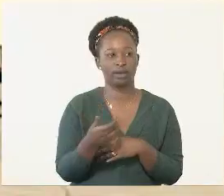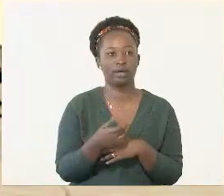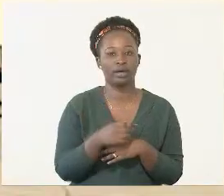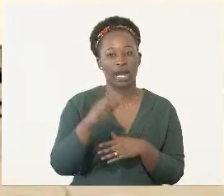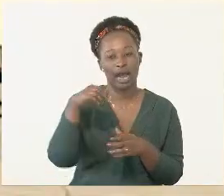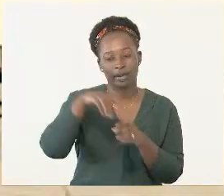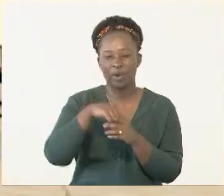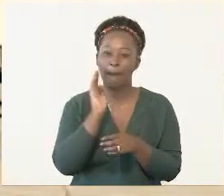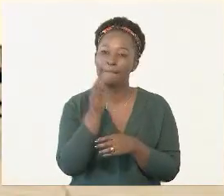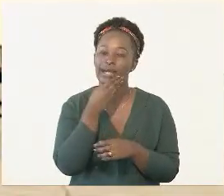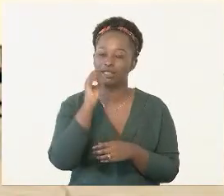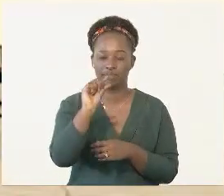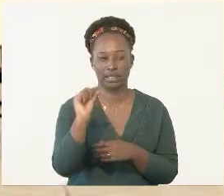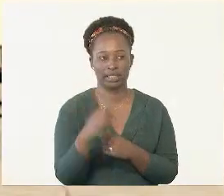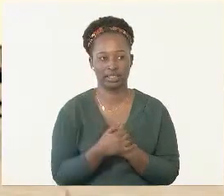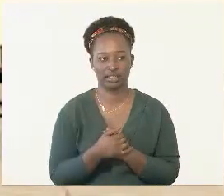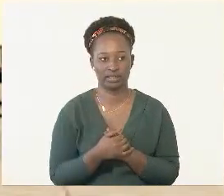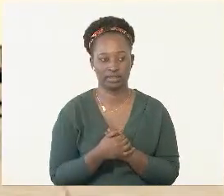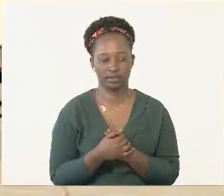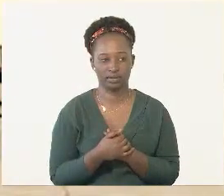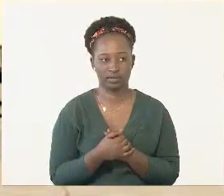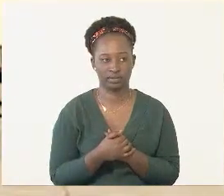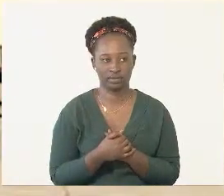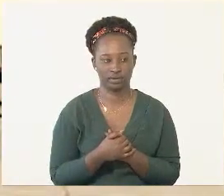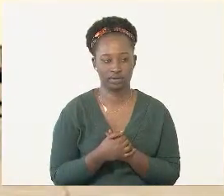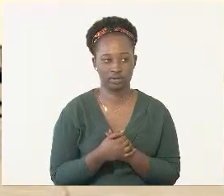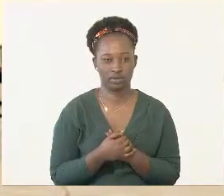less concentrated, more concentrated,